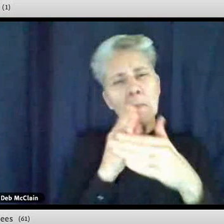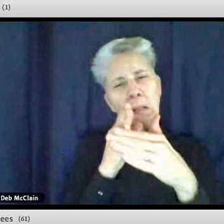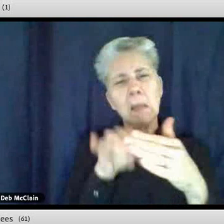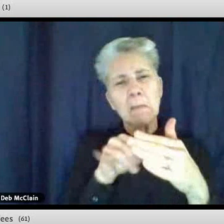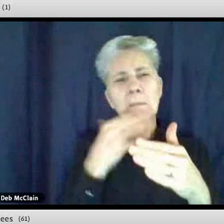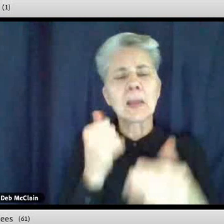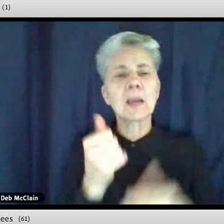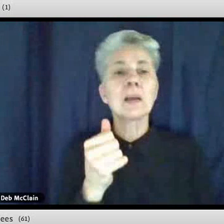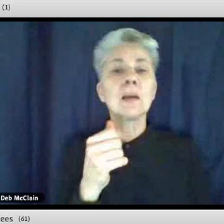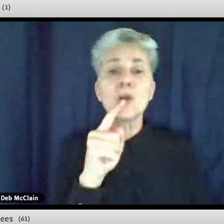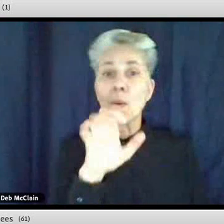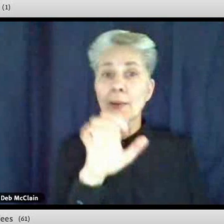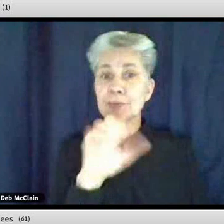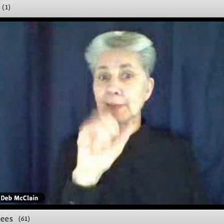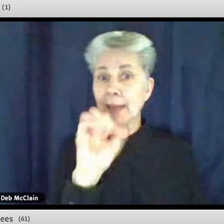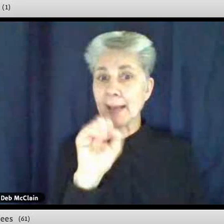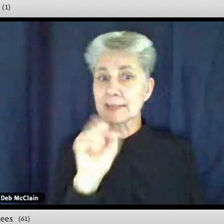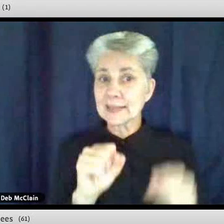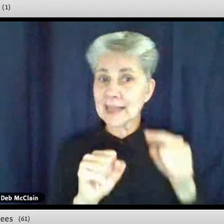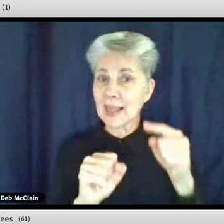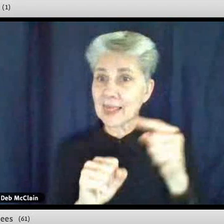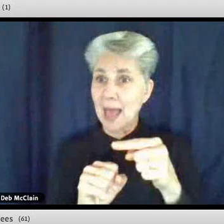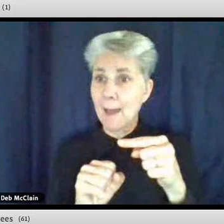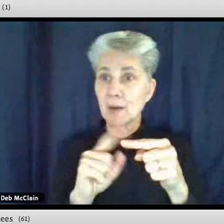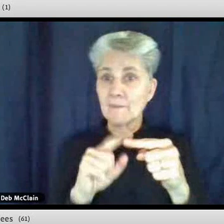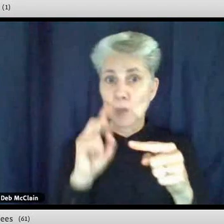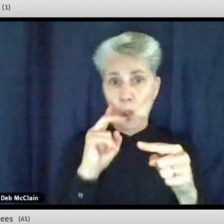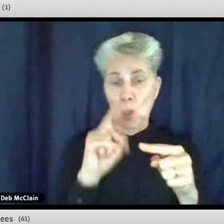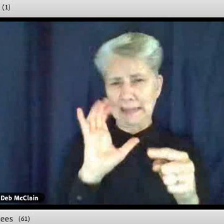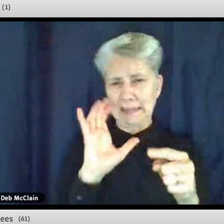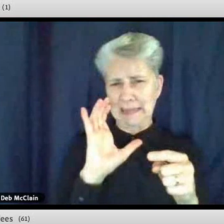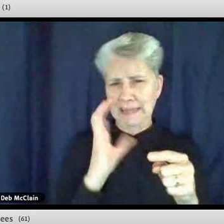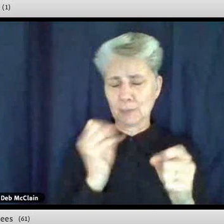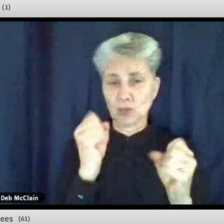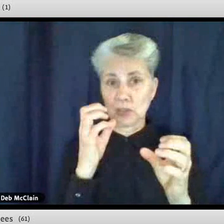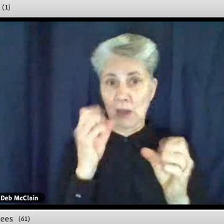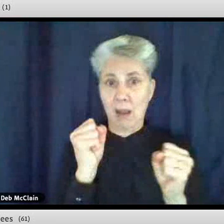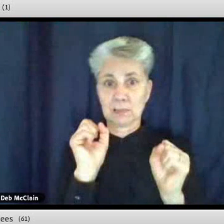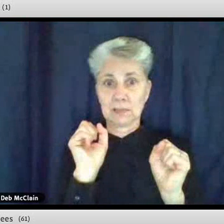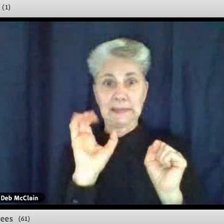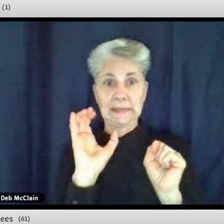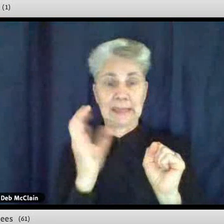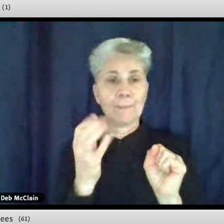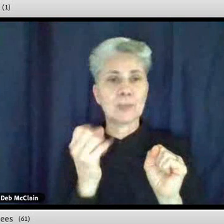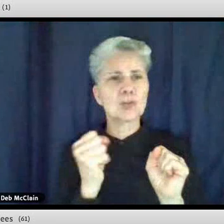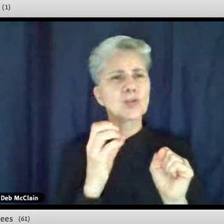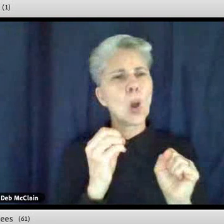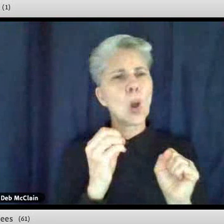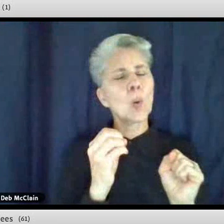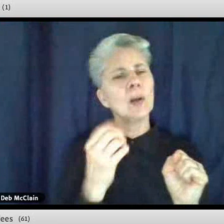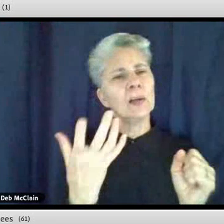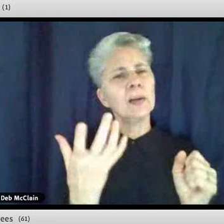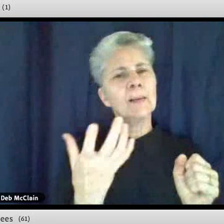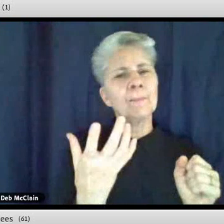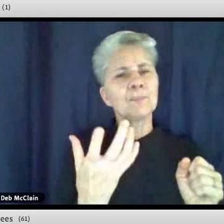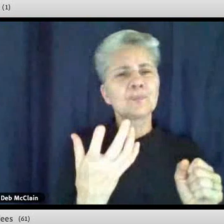So this is, 100 cases. But if you look at it, it can appear quite shocking. So you